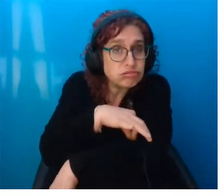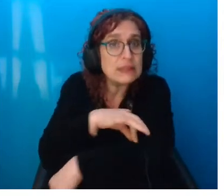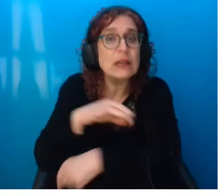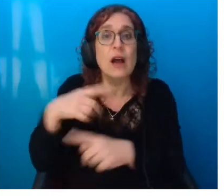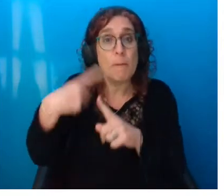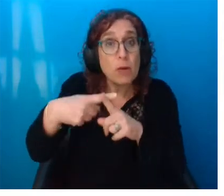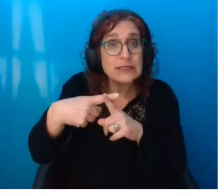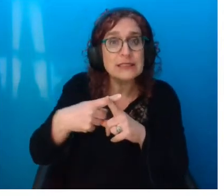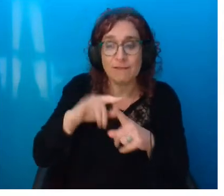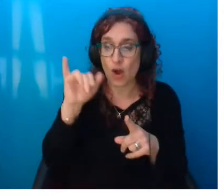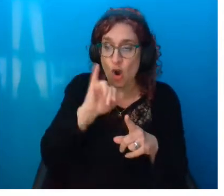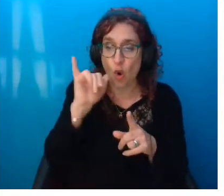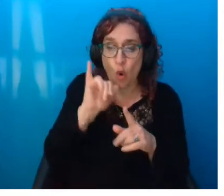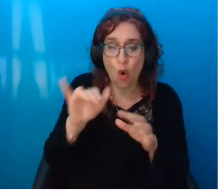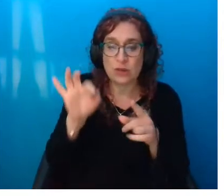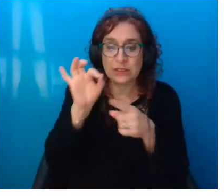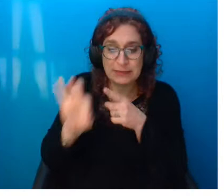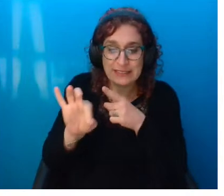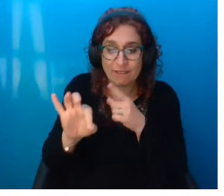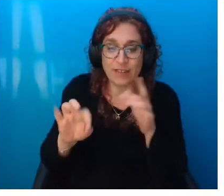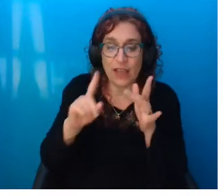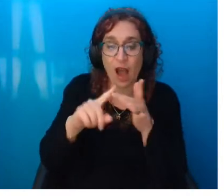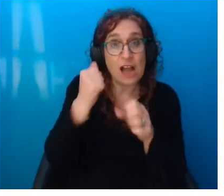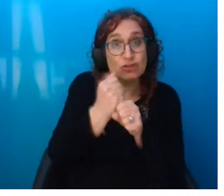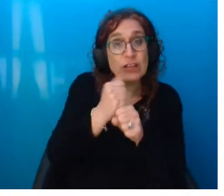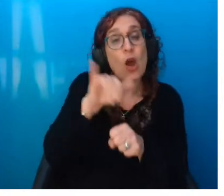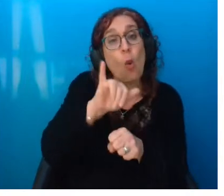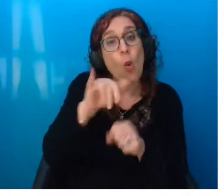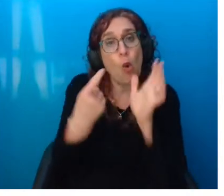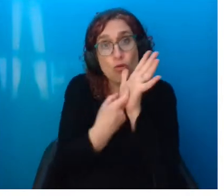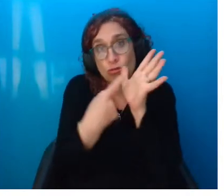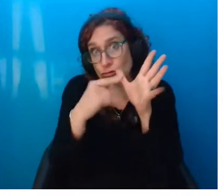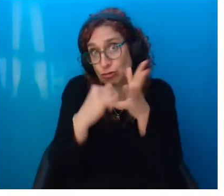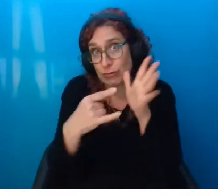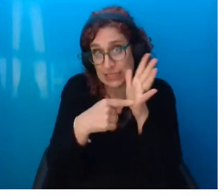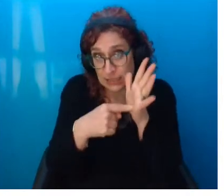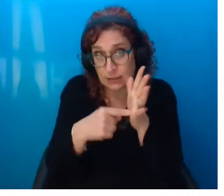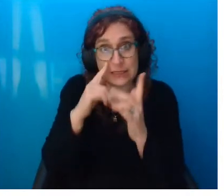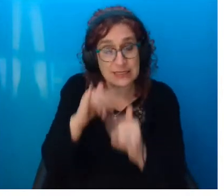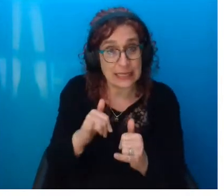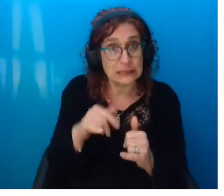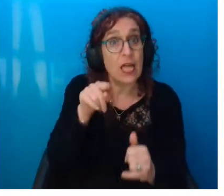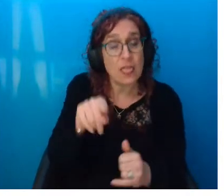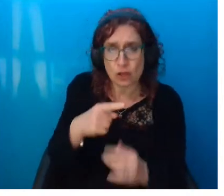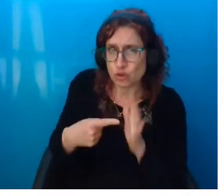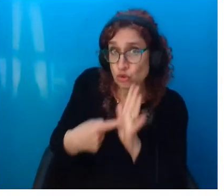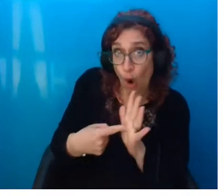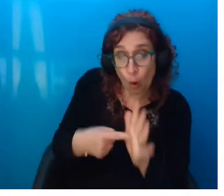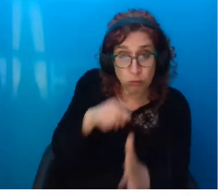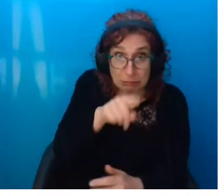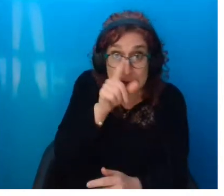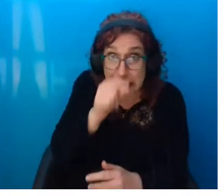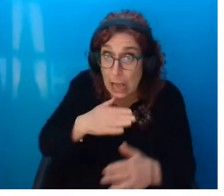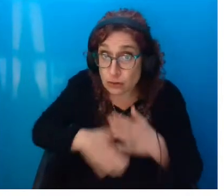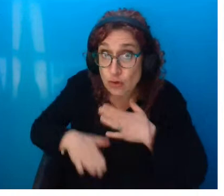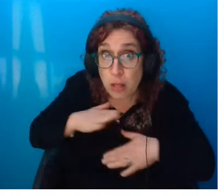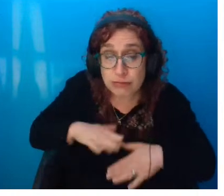or RAS test. So that's showing that you're producing these specific IgE antibodies to that particular, whether it's a food